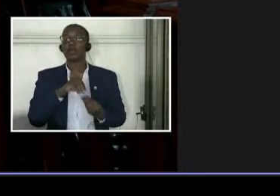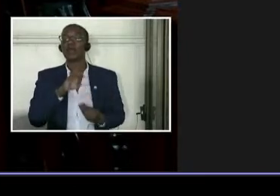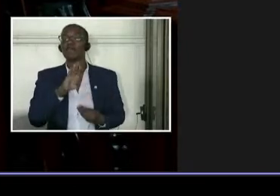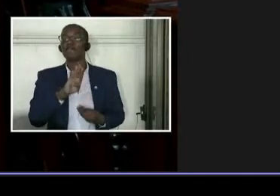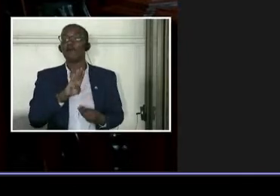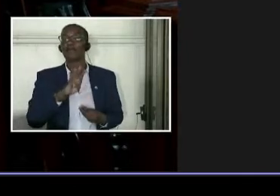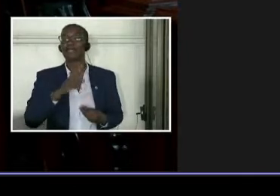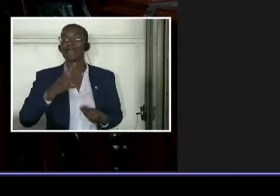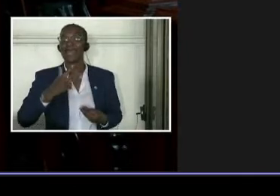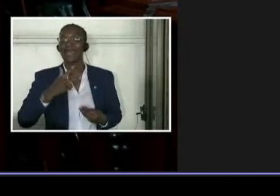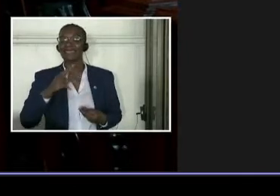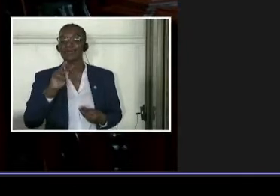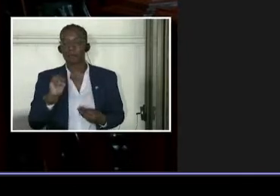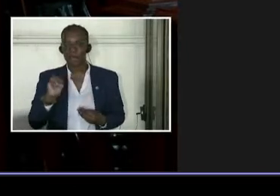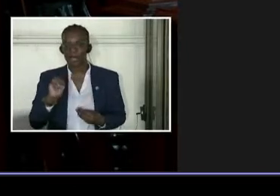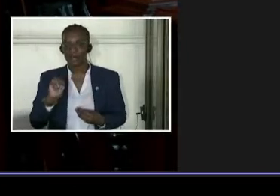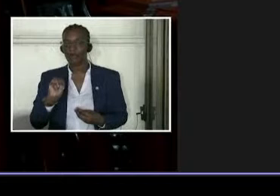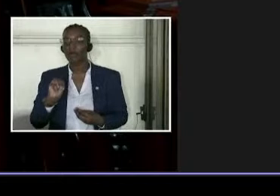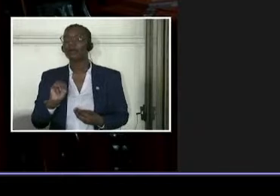us